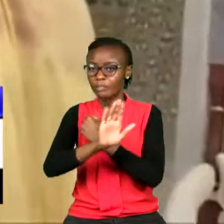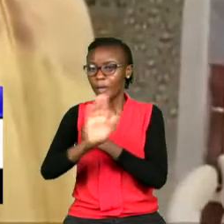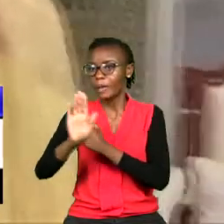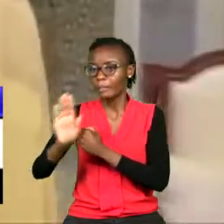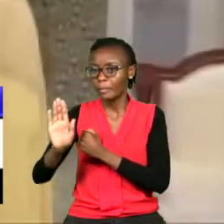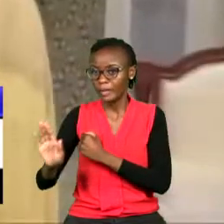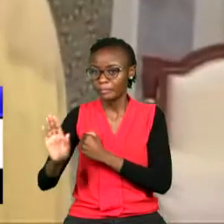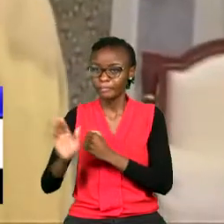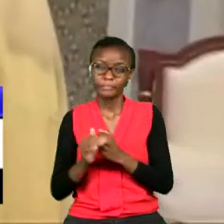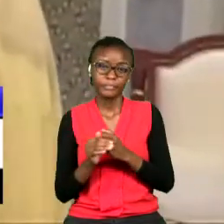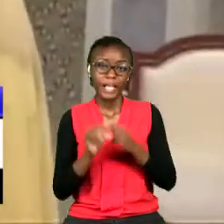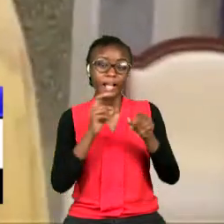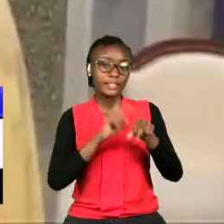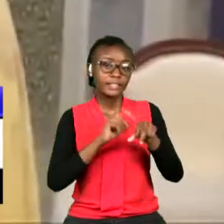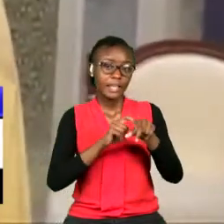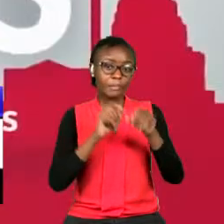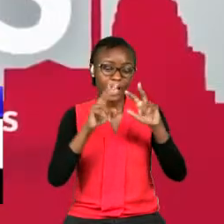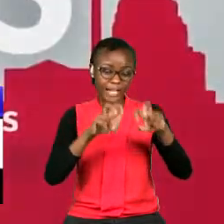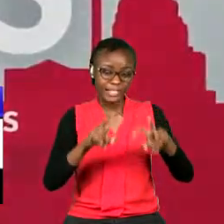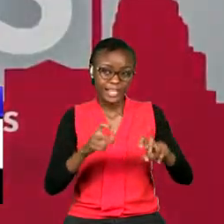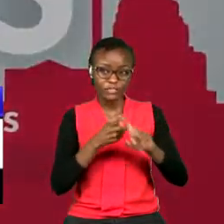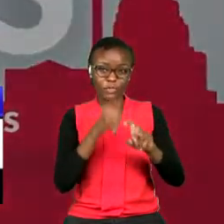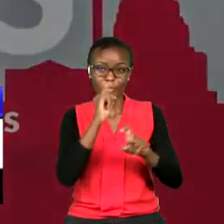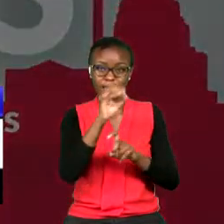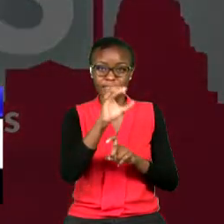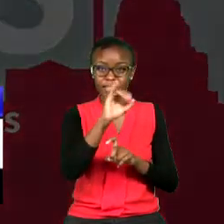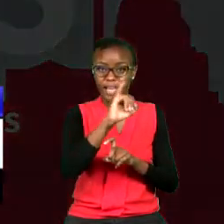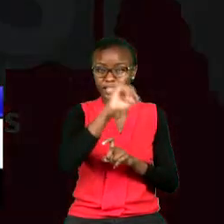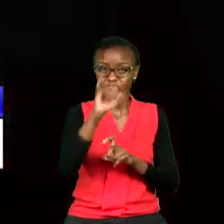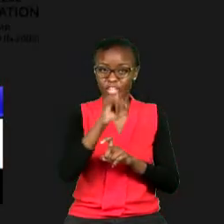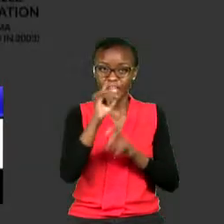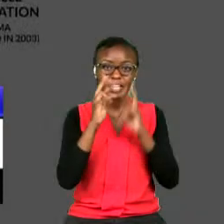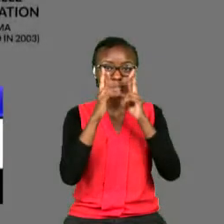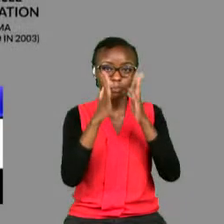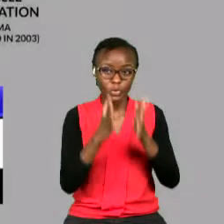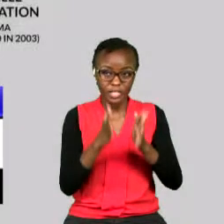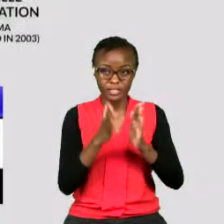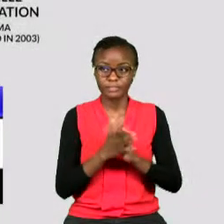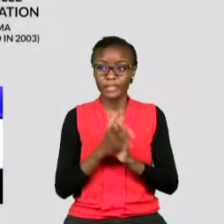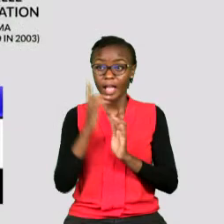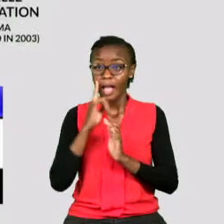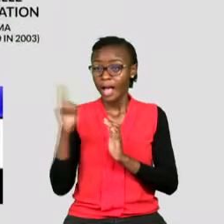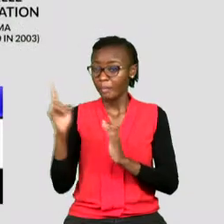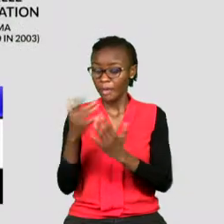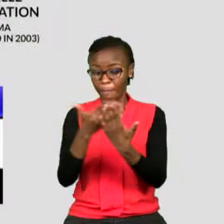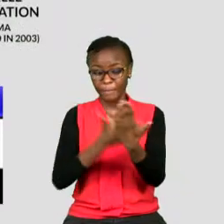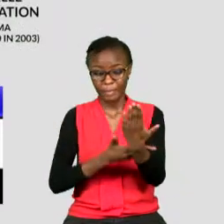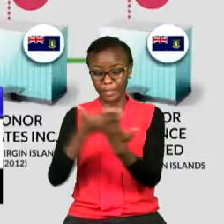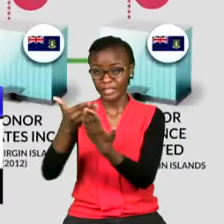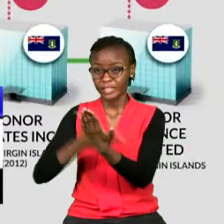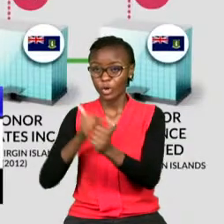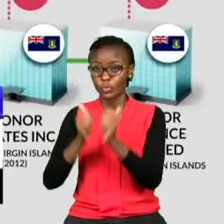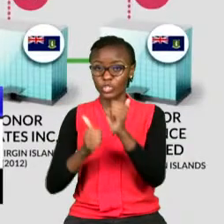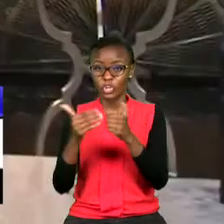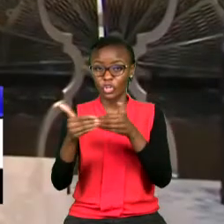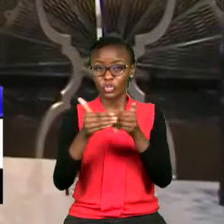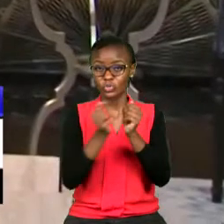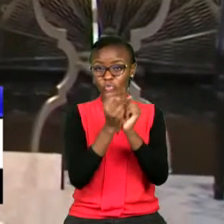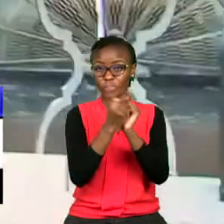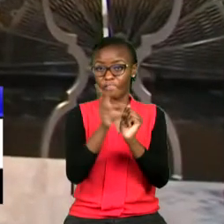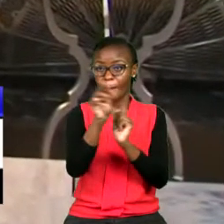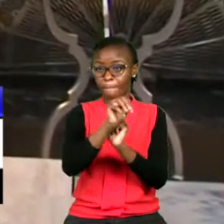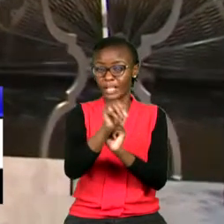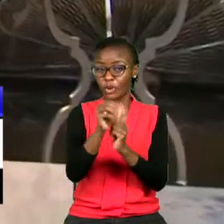Investigative Journalists, ICIJ. The world leaders named in the leaked Pandora Papers of almost 12 million